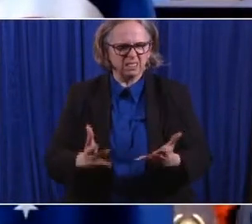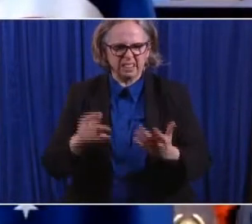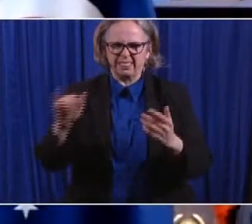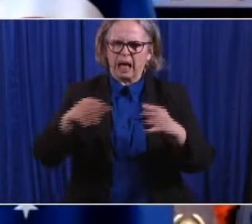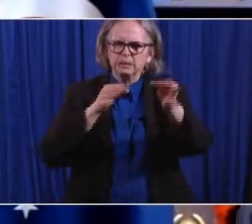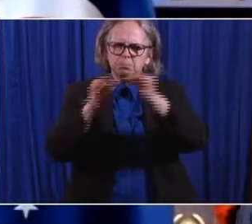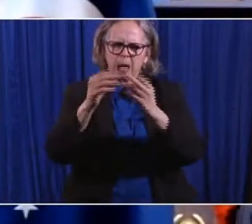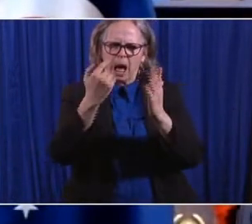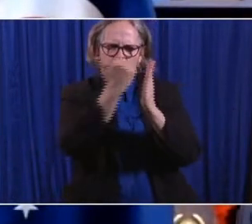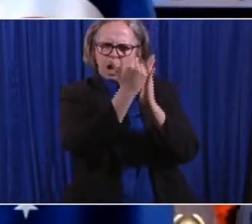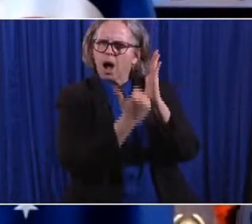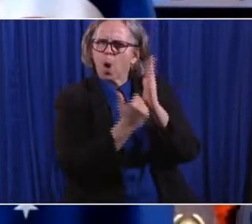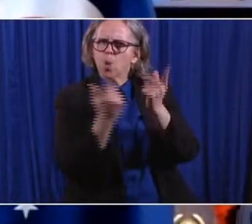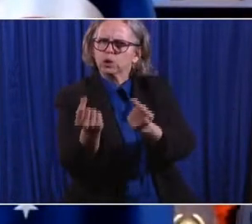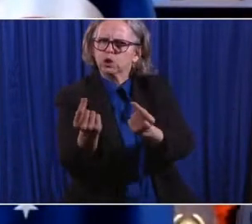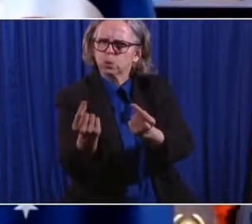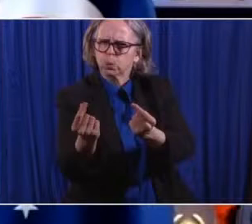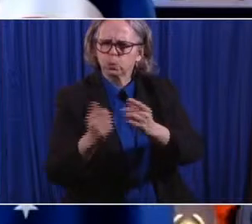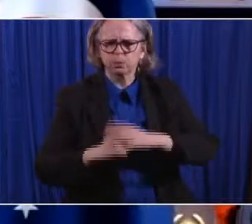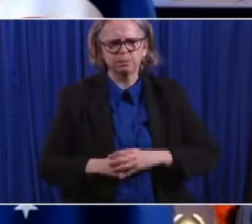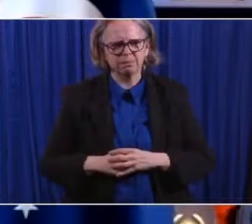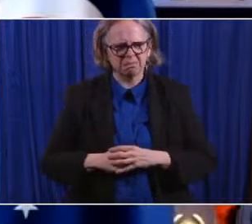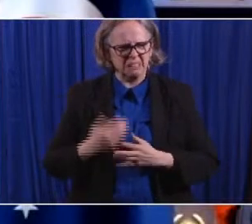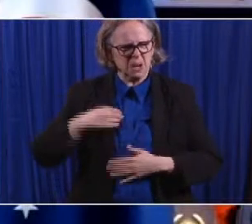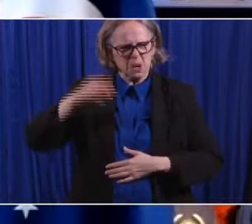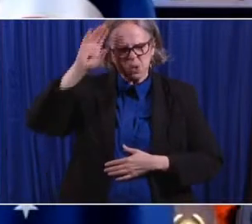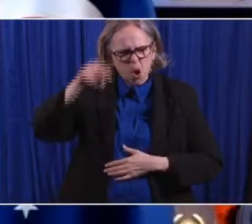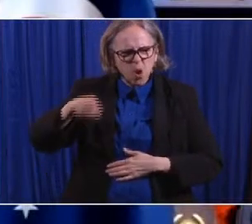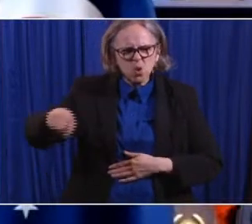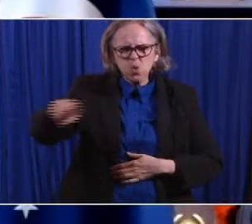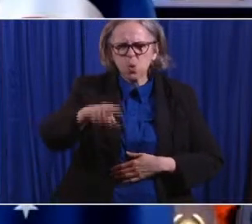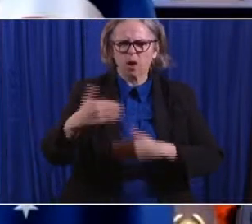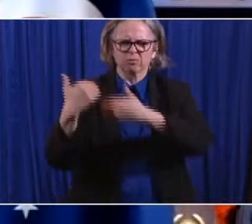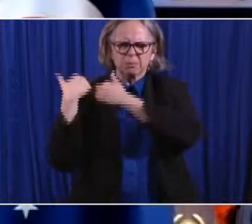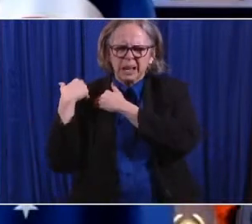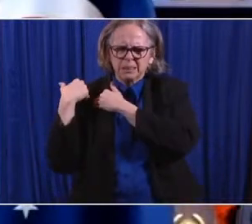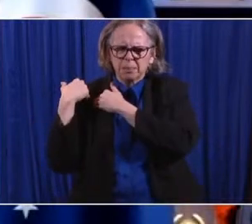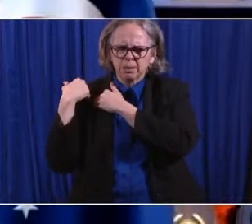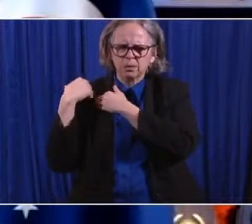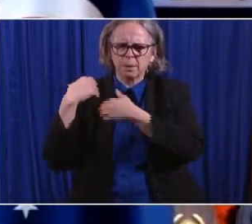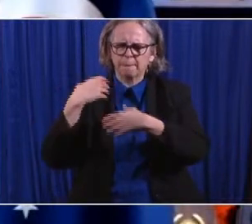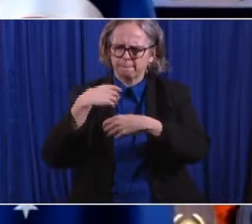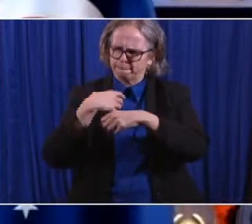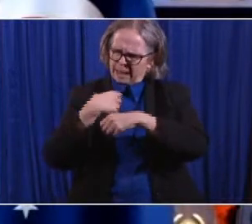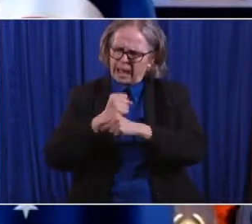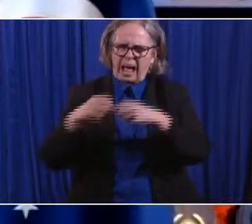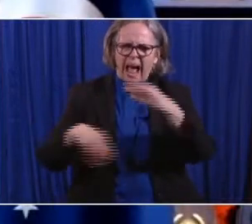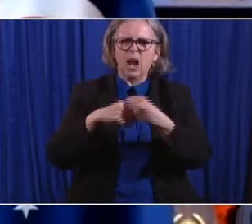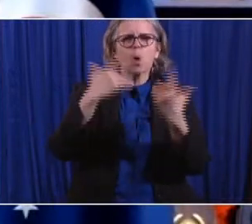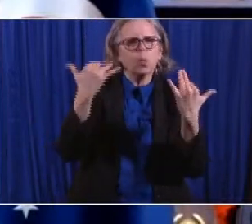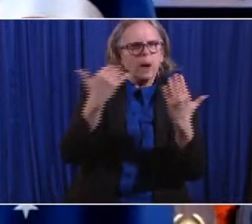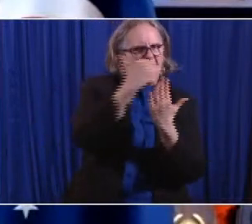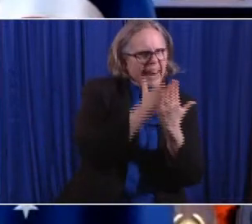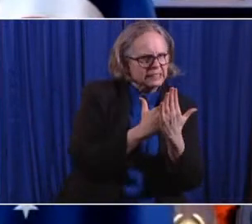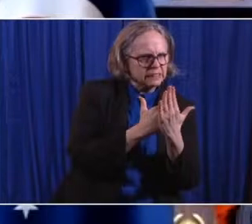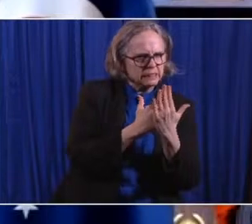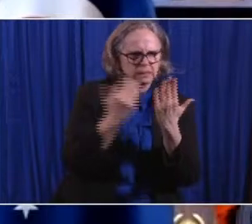know that they need to put a waiting list together with people who are eligible at